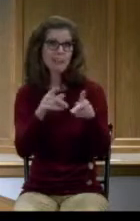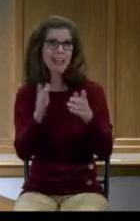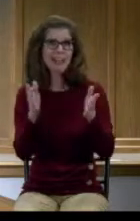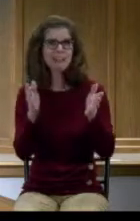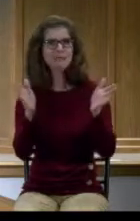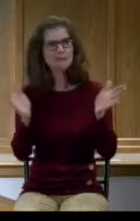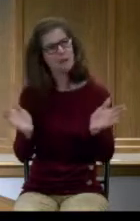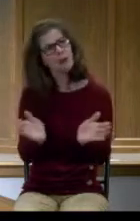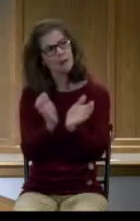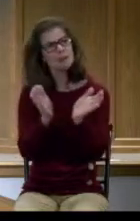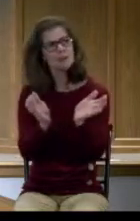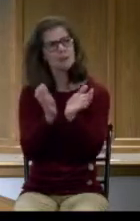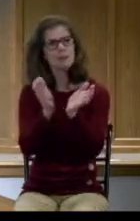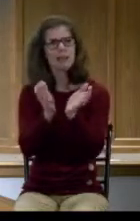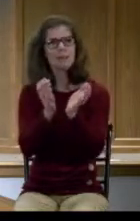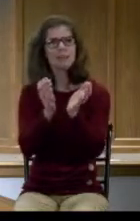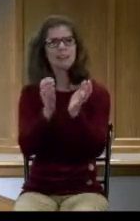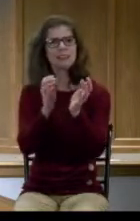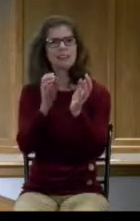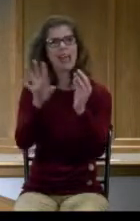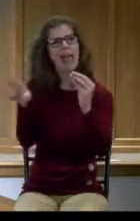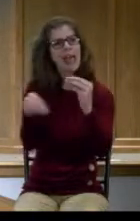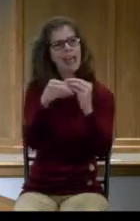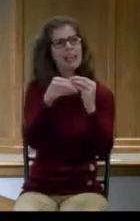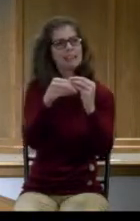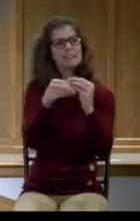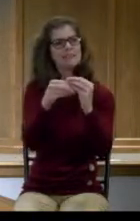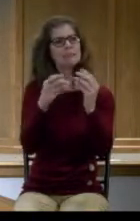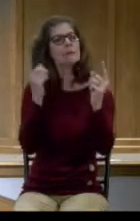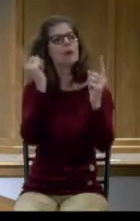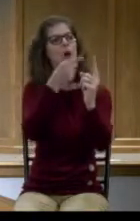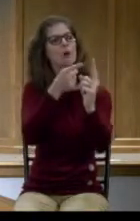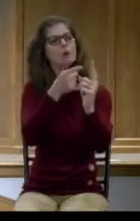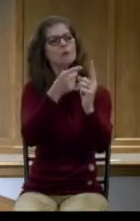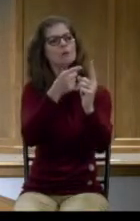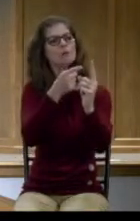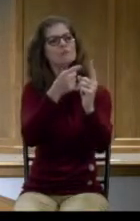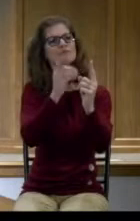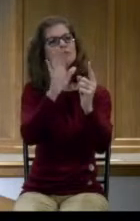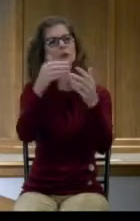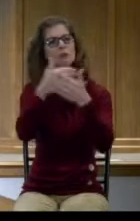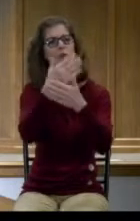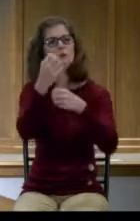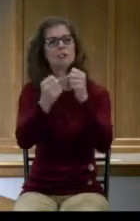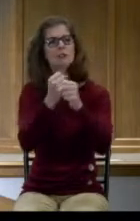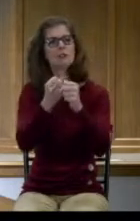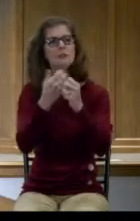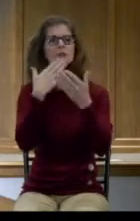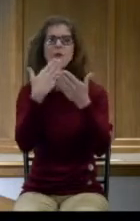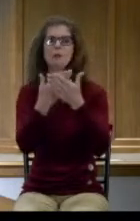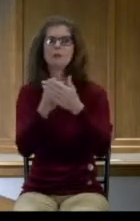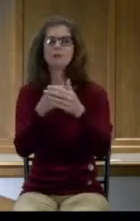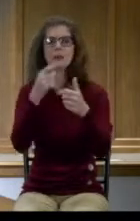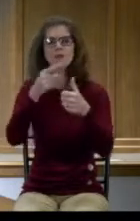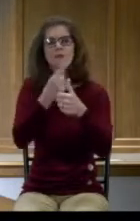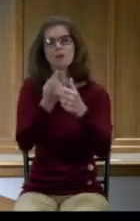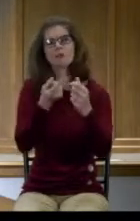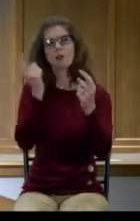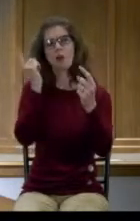least one of these to your list because they're just so good. Here's the first one. It's very